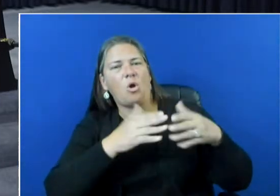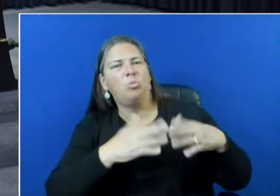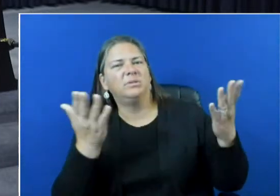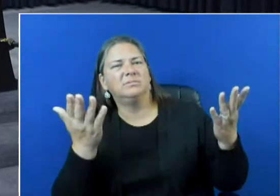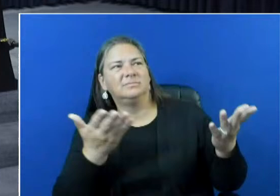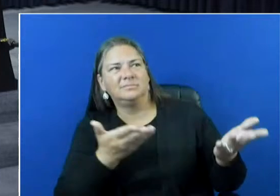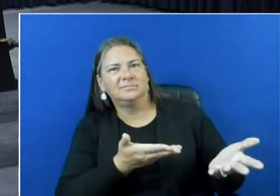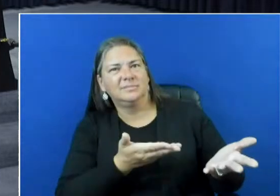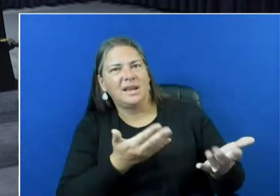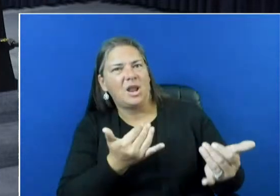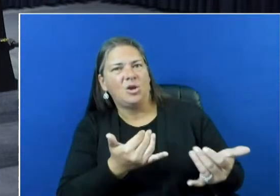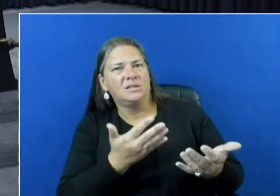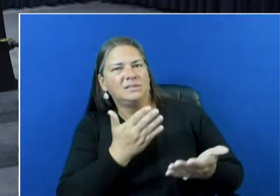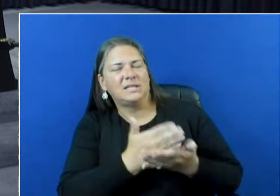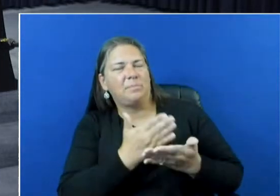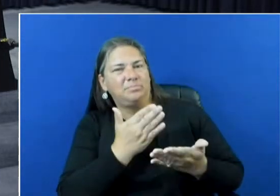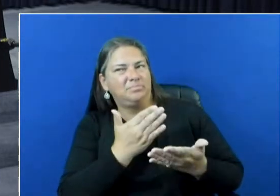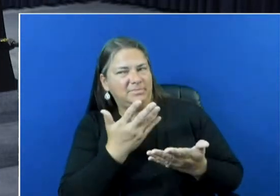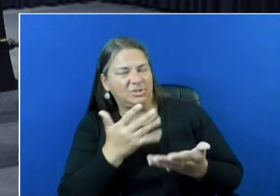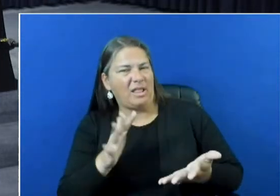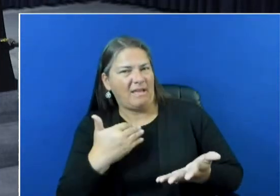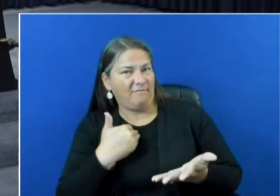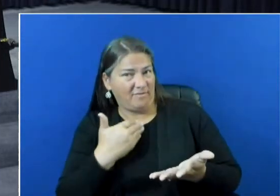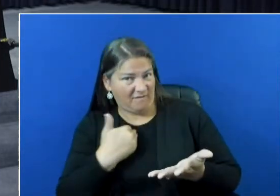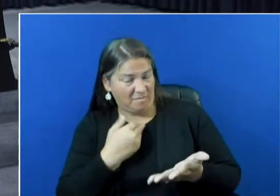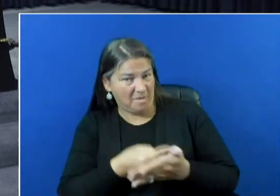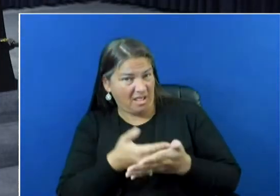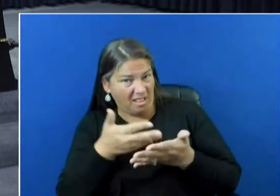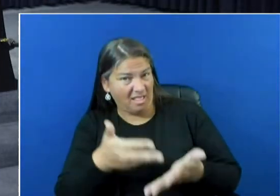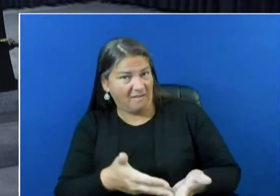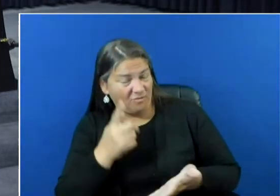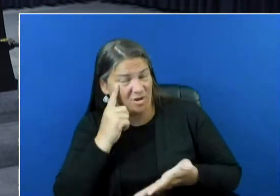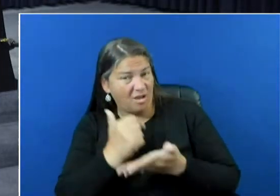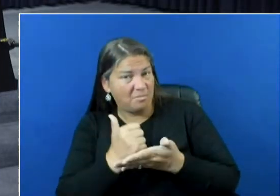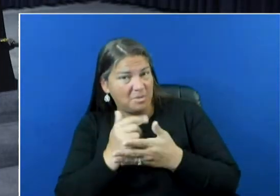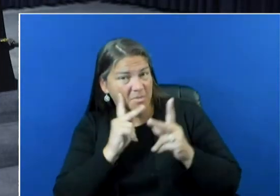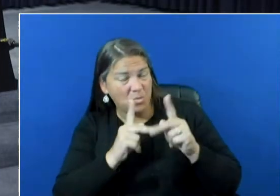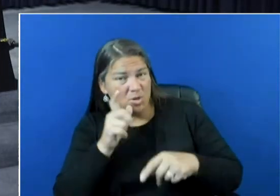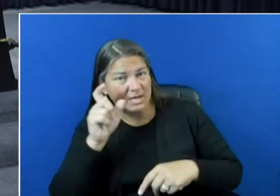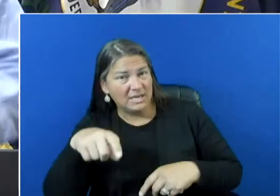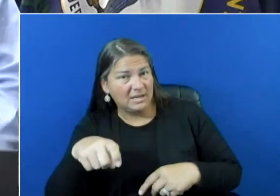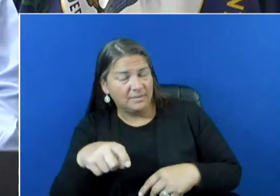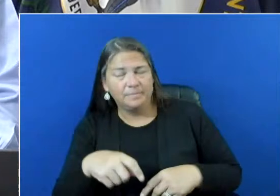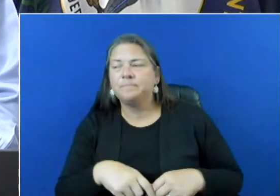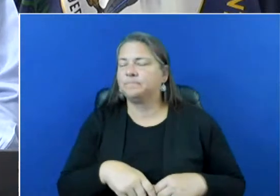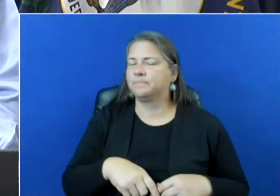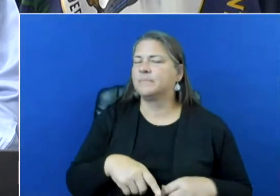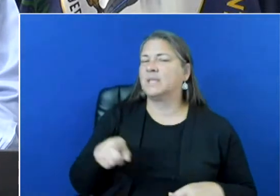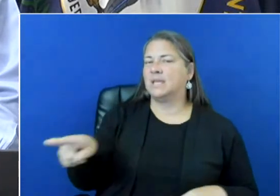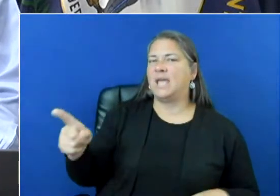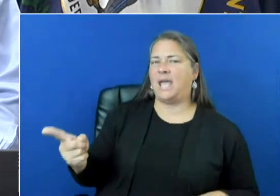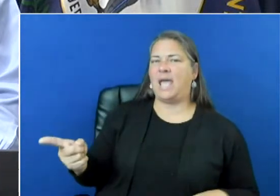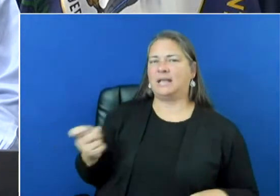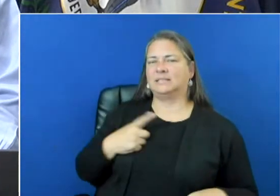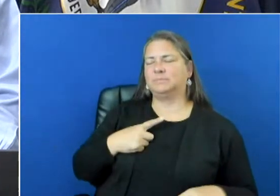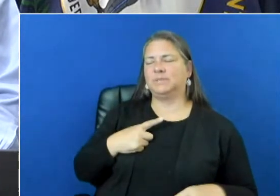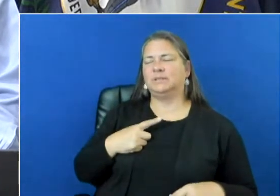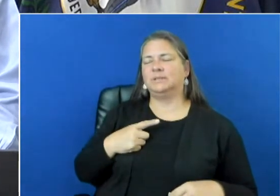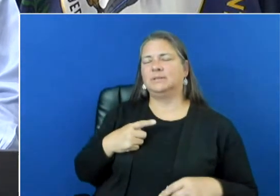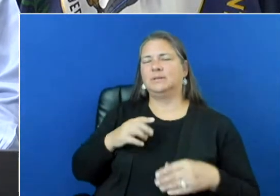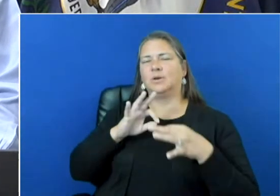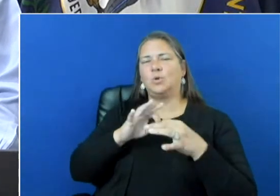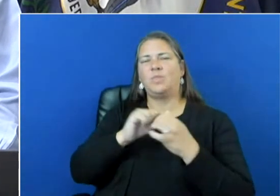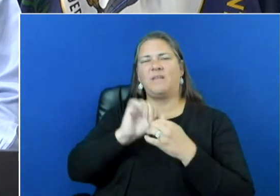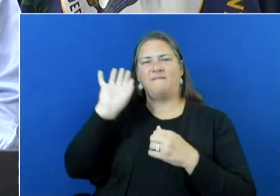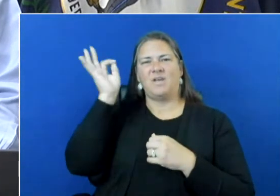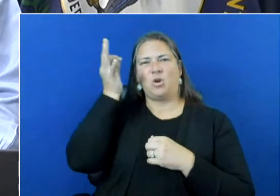renters and homeowners programs for people that need help? So the question is on the federal eviction